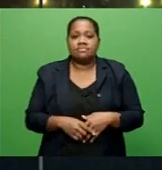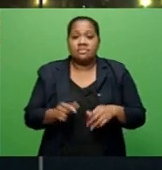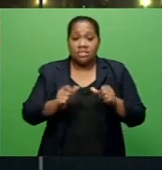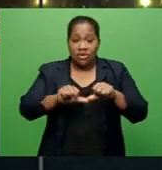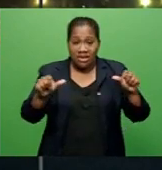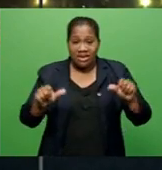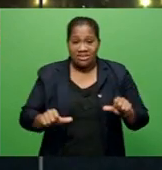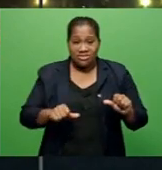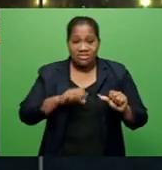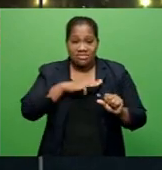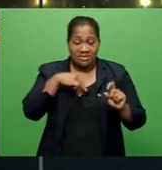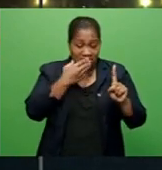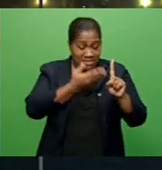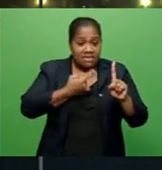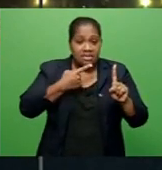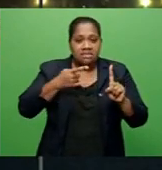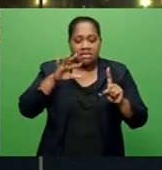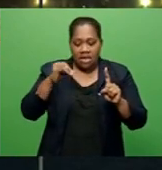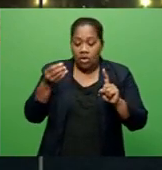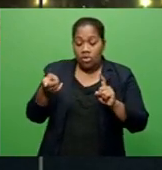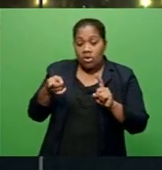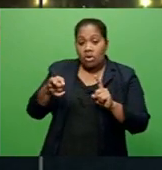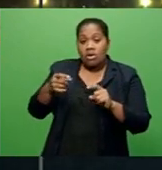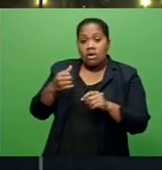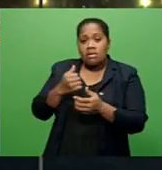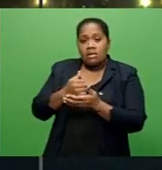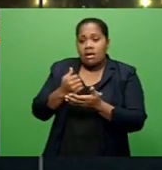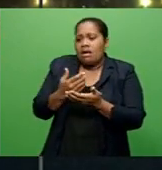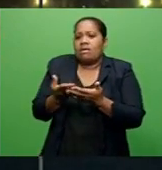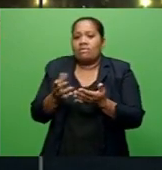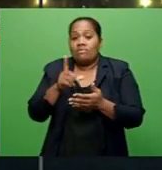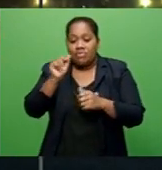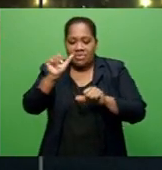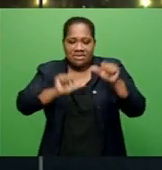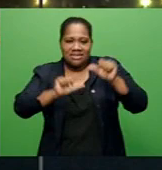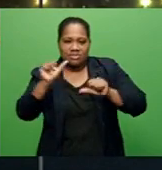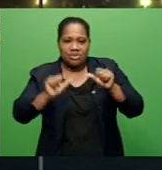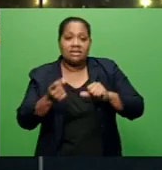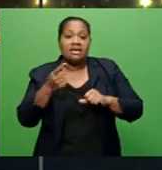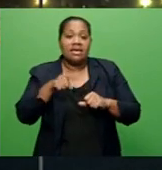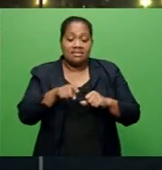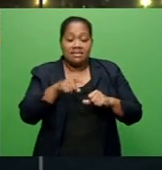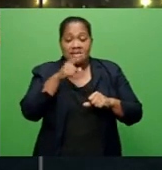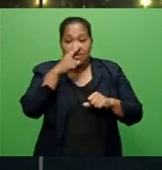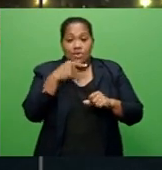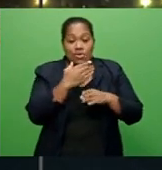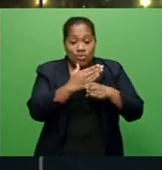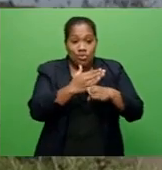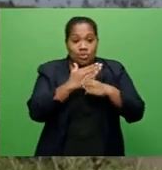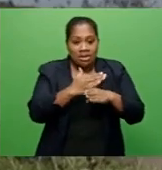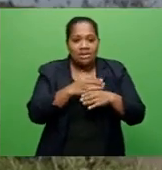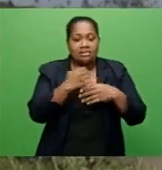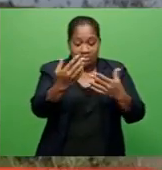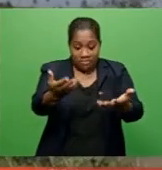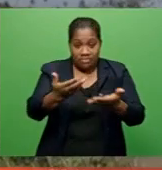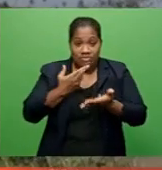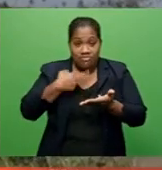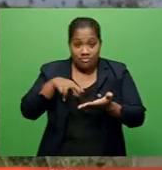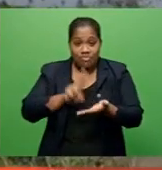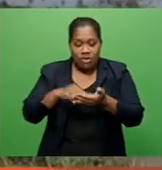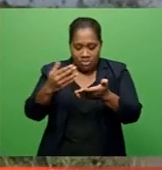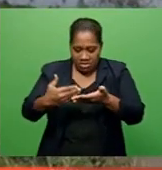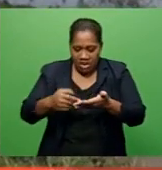is based on the damage assessment report compiled by officers on the ground. Kritika Kumar reports. The Agriculture